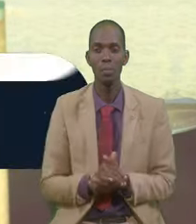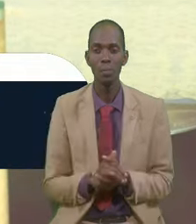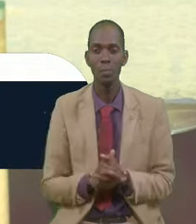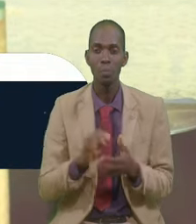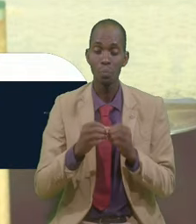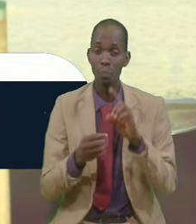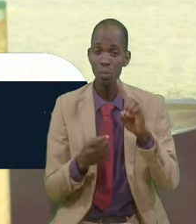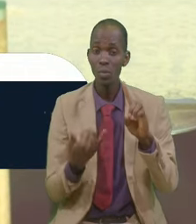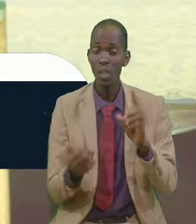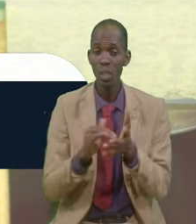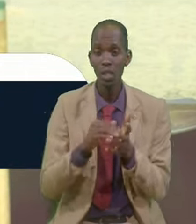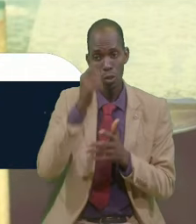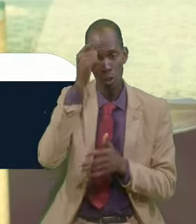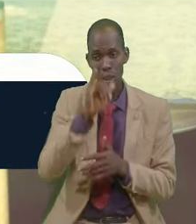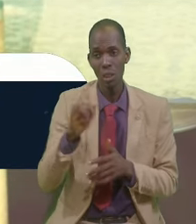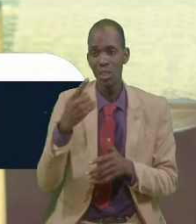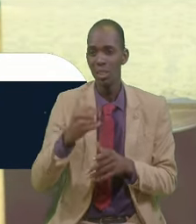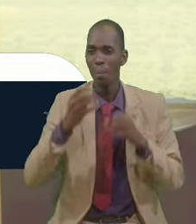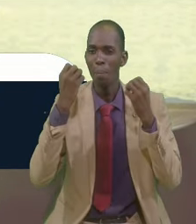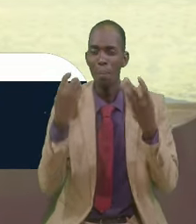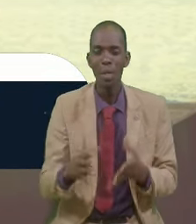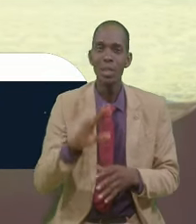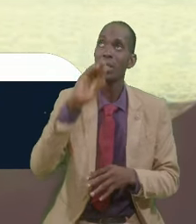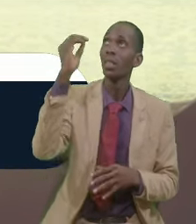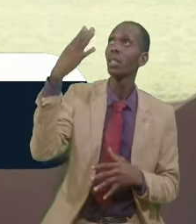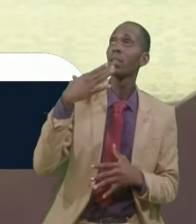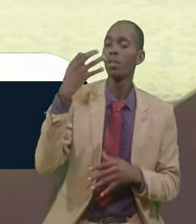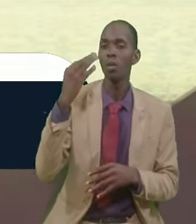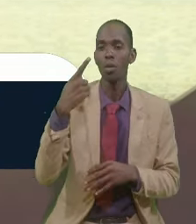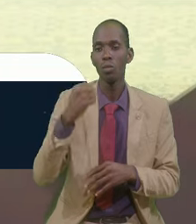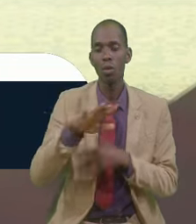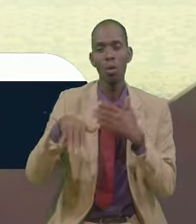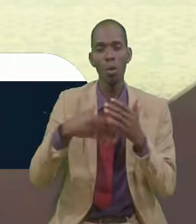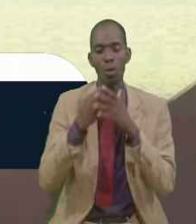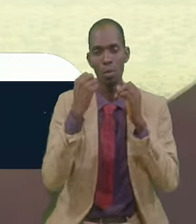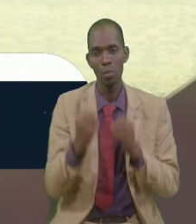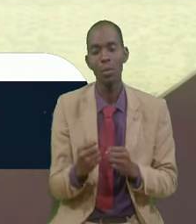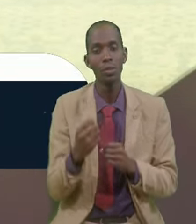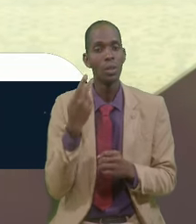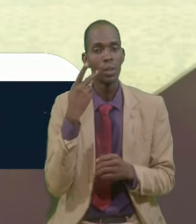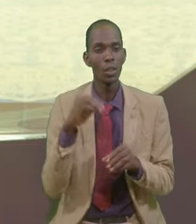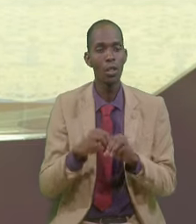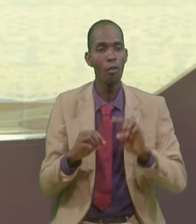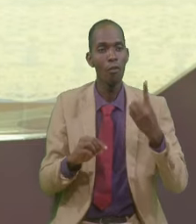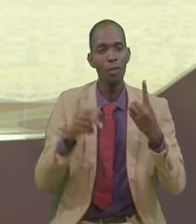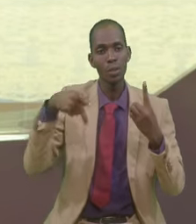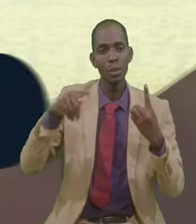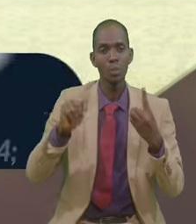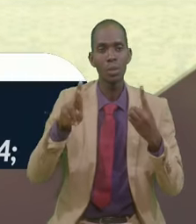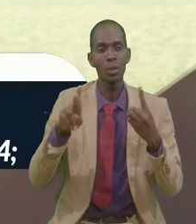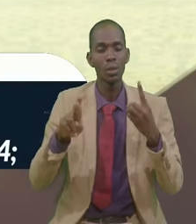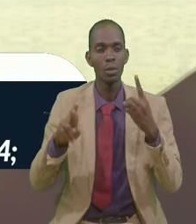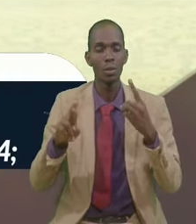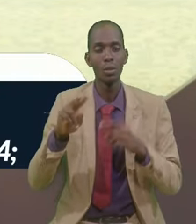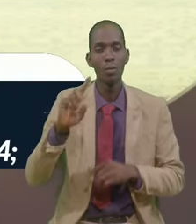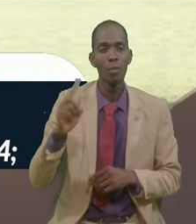comprehending the manifold grace of the Almighty. We're coming to 1 Peter. In 1 Peter, I